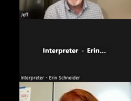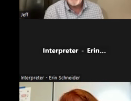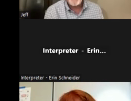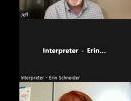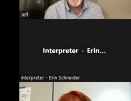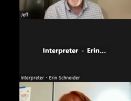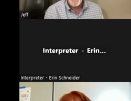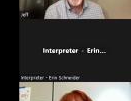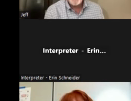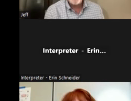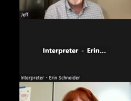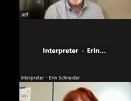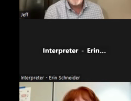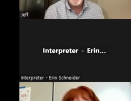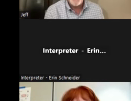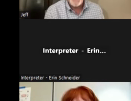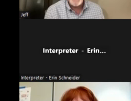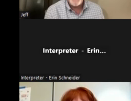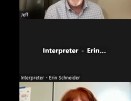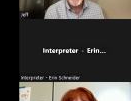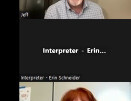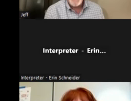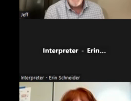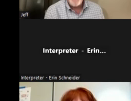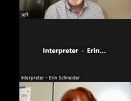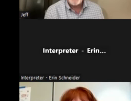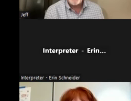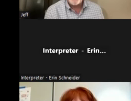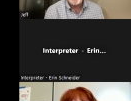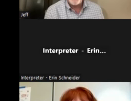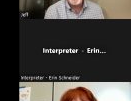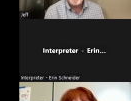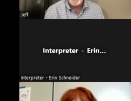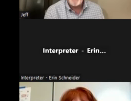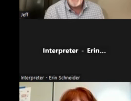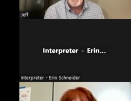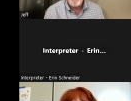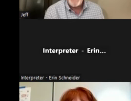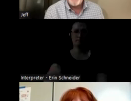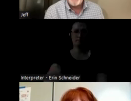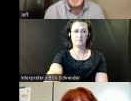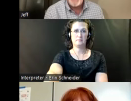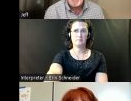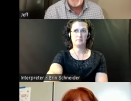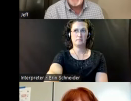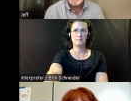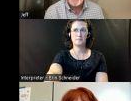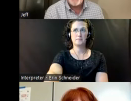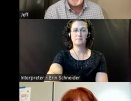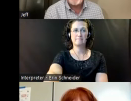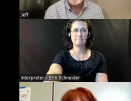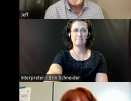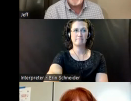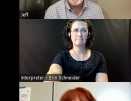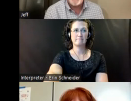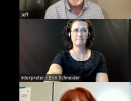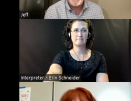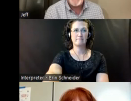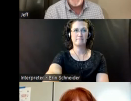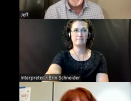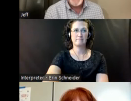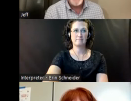growth. BRMs help improve alignment. They impact the organization by creating meaningful and strategic partnership between